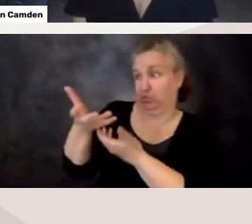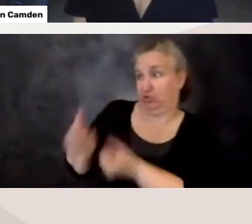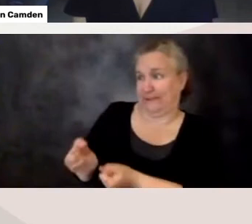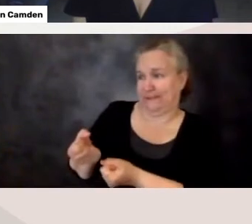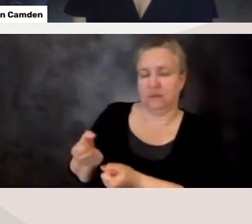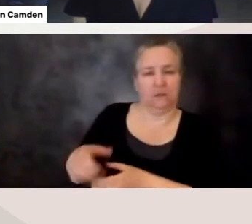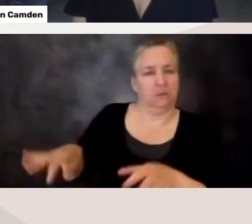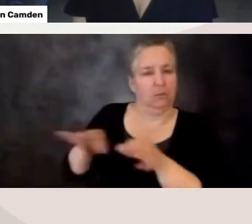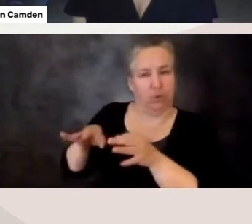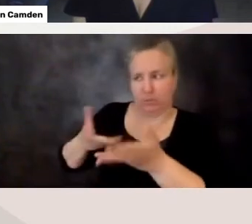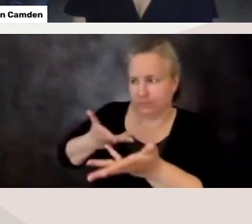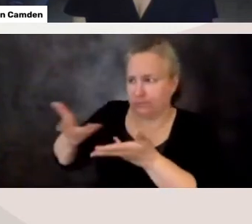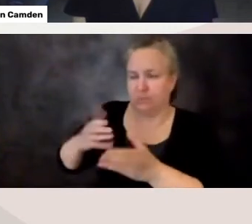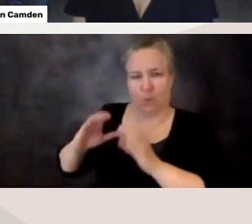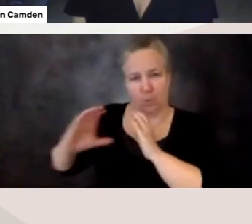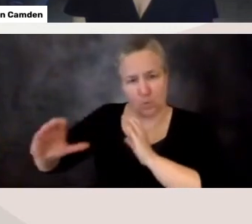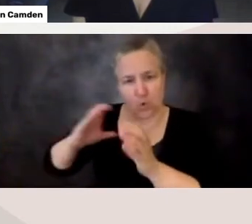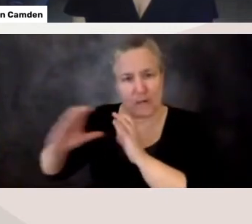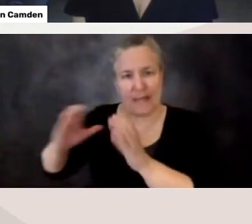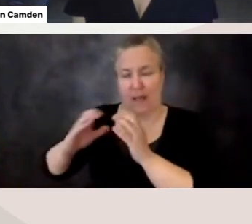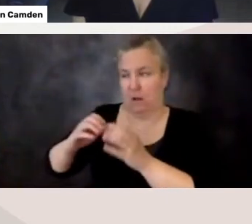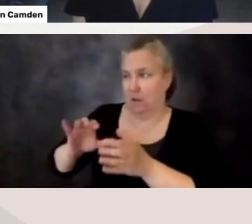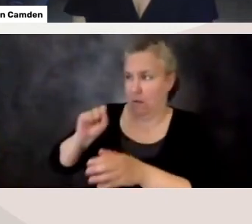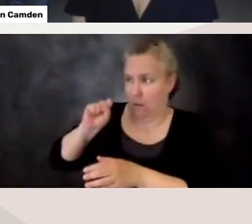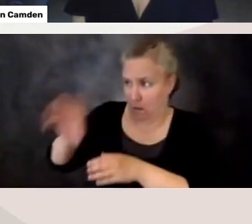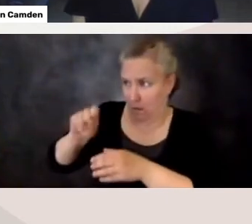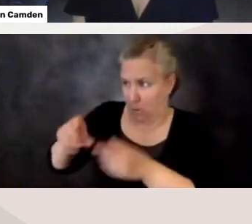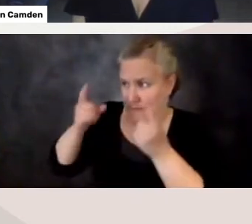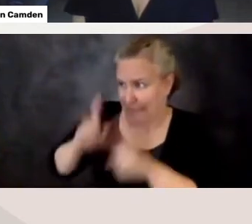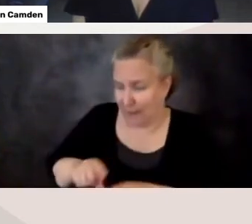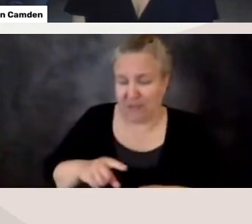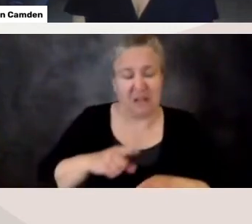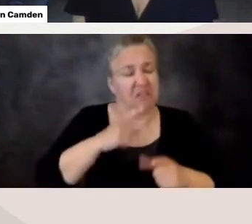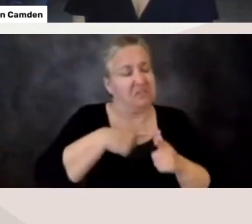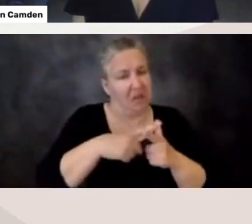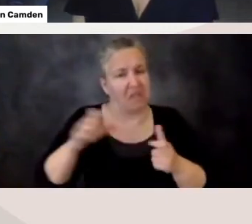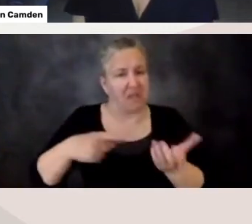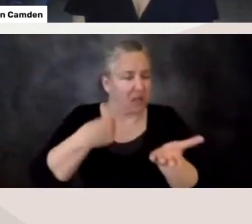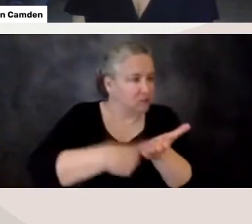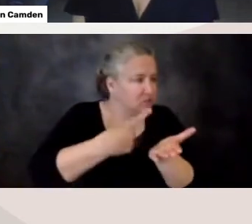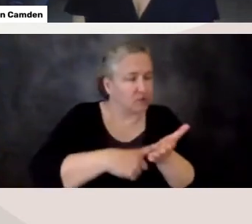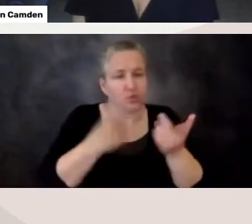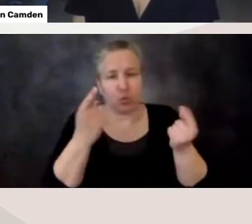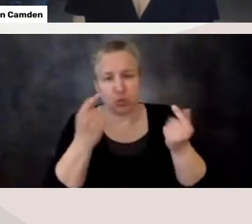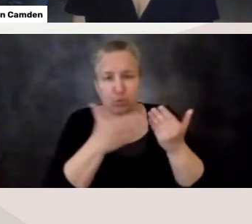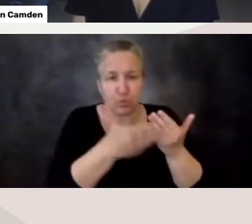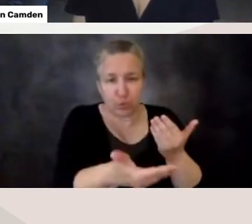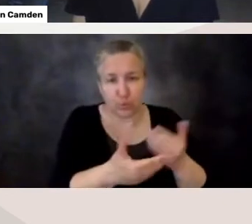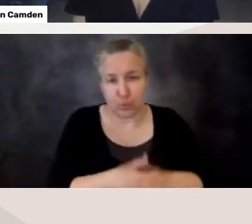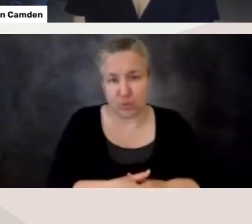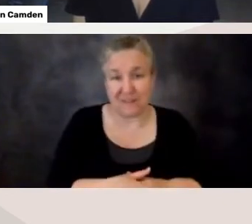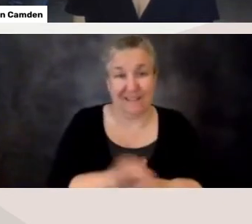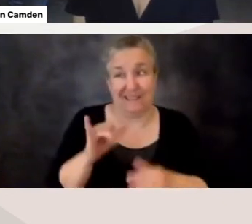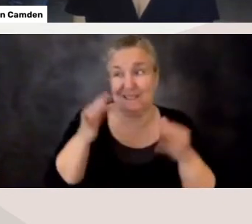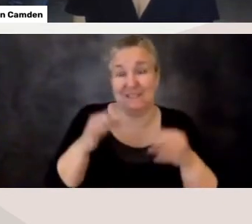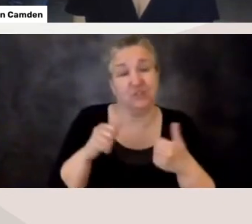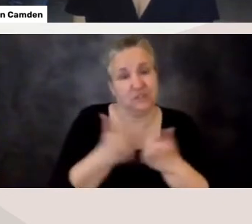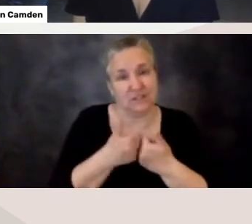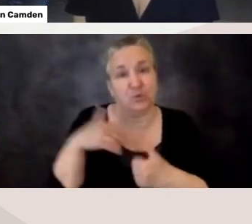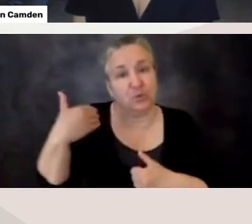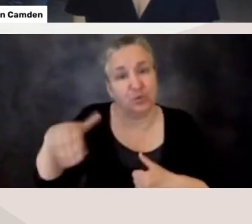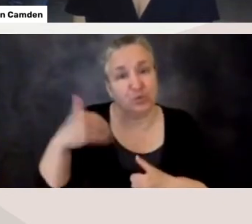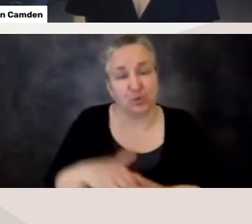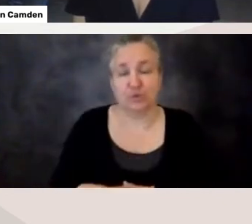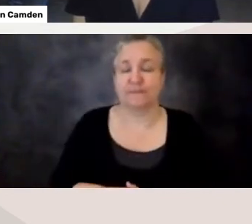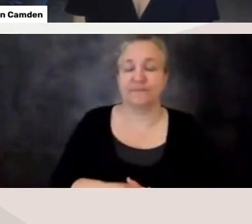trust to be able to talk you through a really, really challenging decision. So that's one really